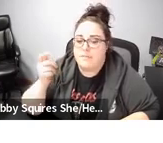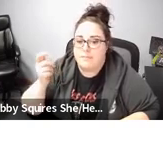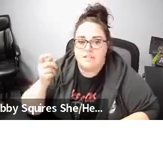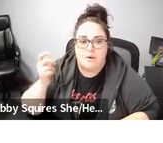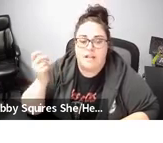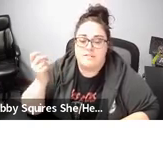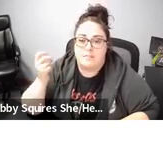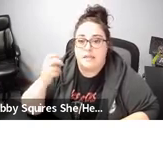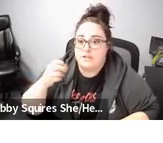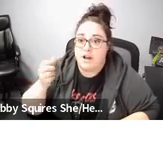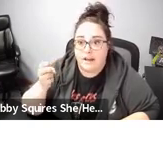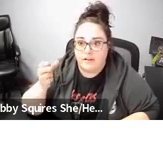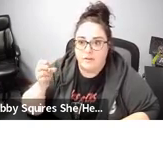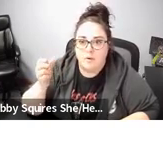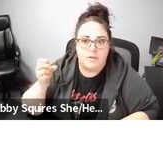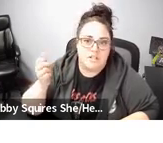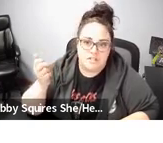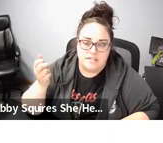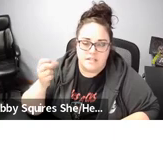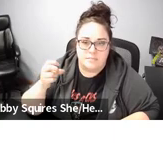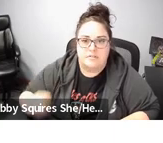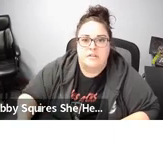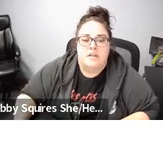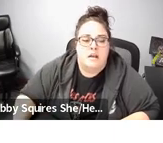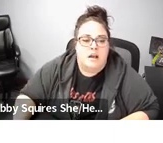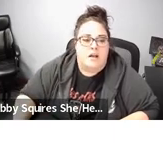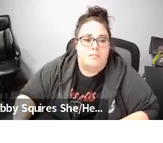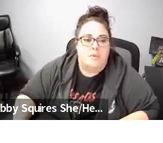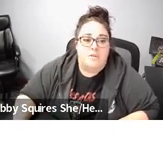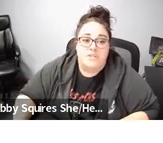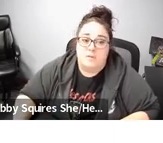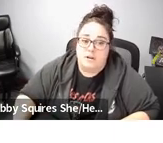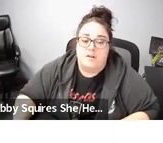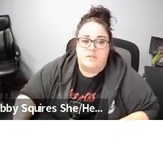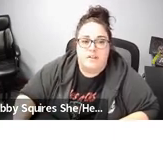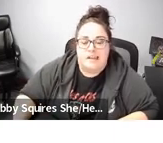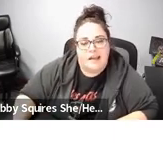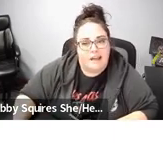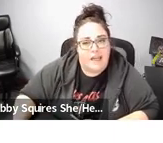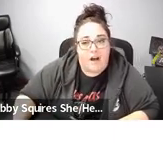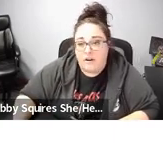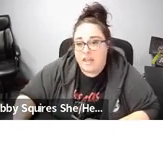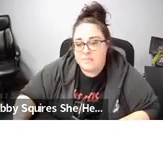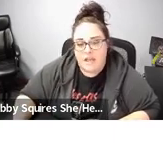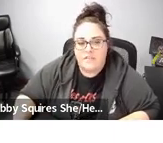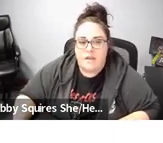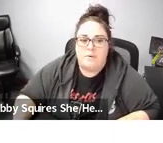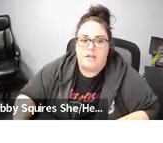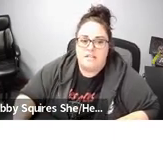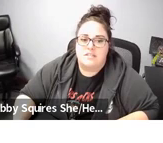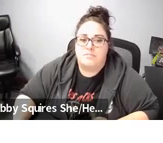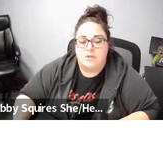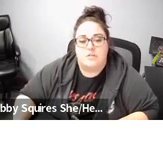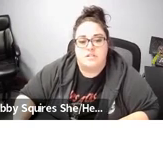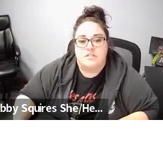can remap it so it ends up being triangle, which is accessible, which is super helpful. And not all games have that,